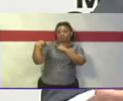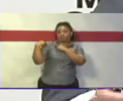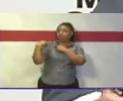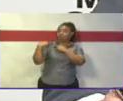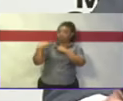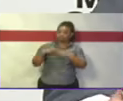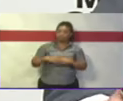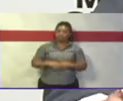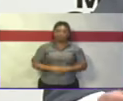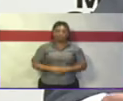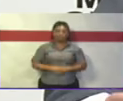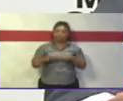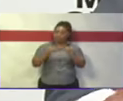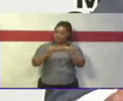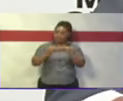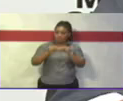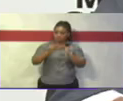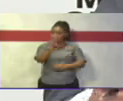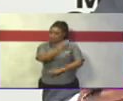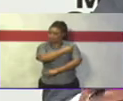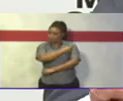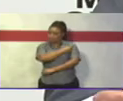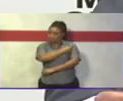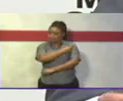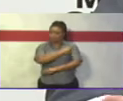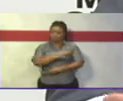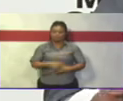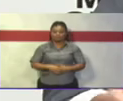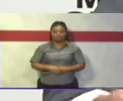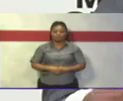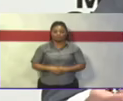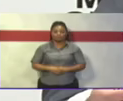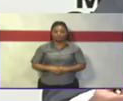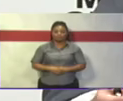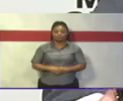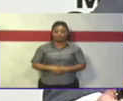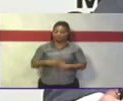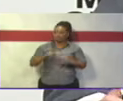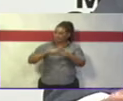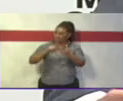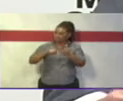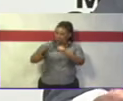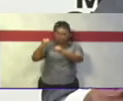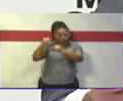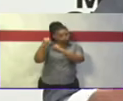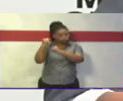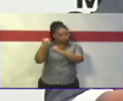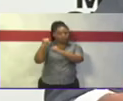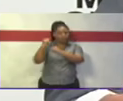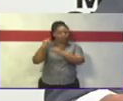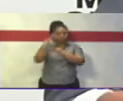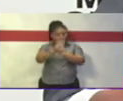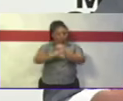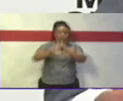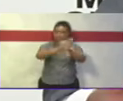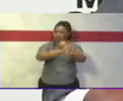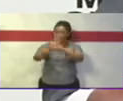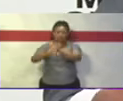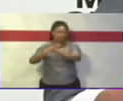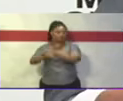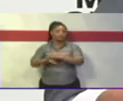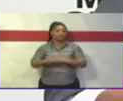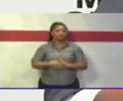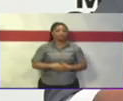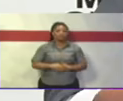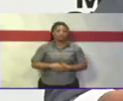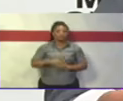more we get vaccinated as an individual and as a country, the stronger we get in terms of a society and decrease the likelihood of spread